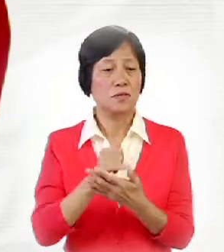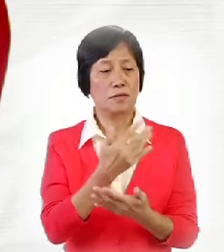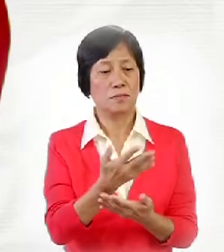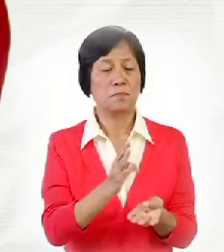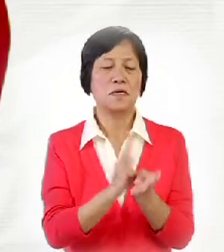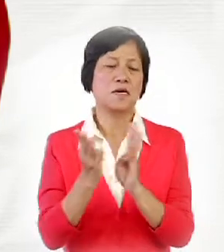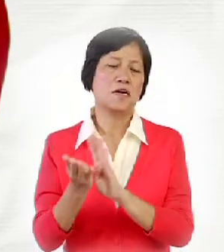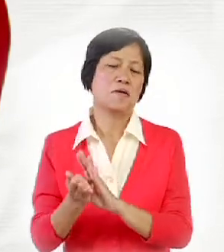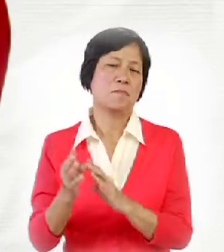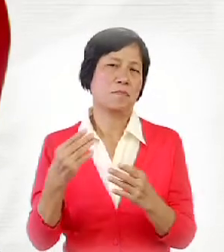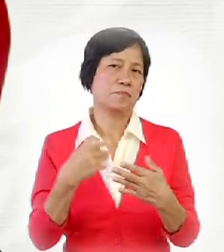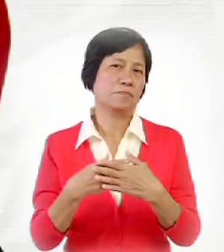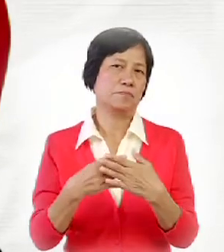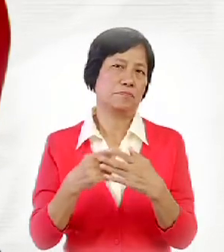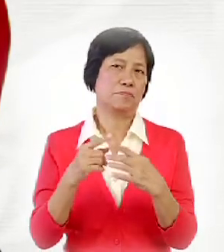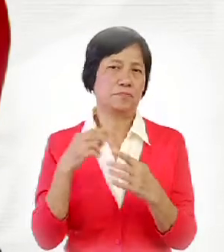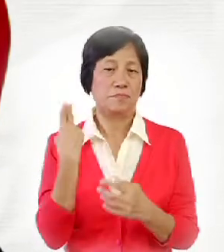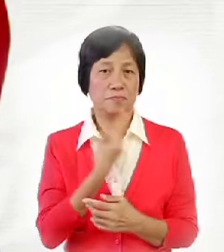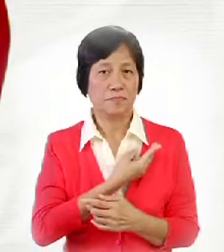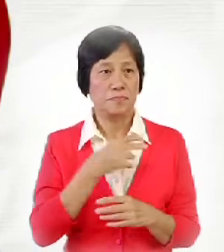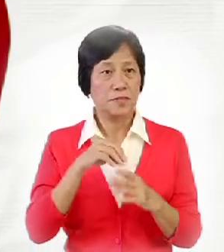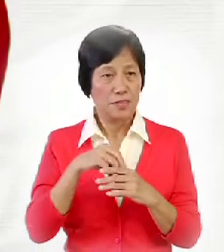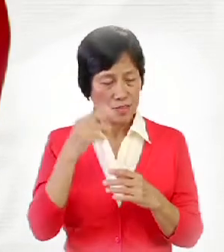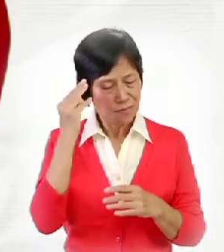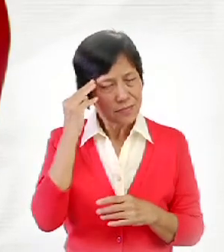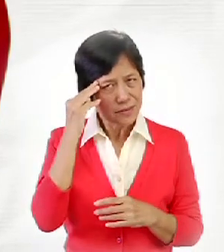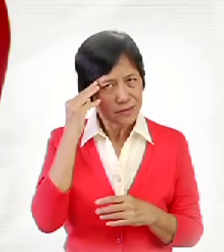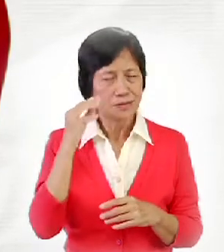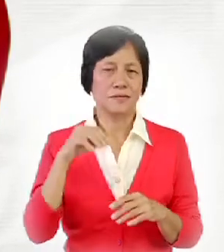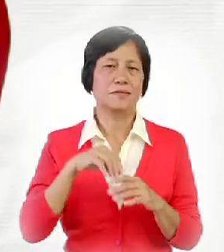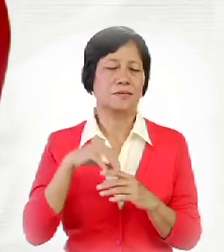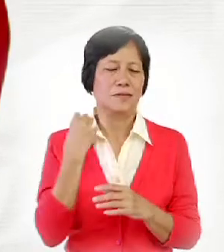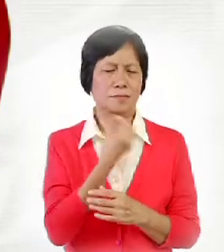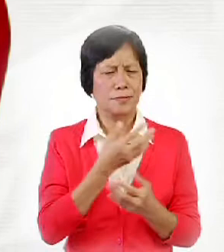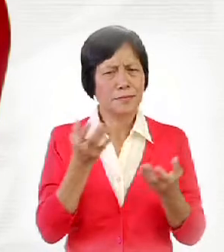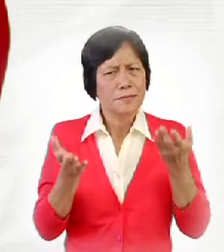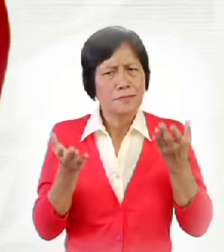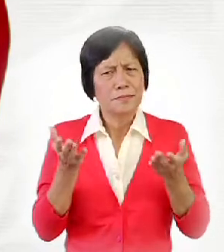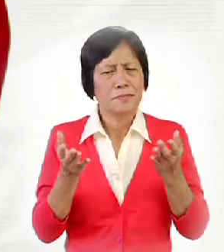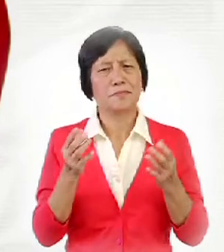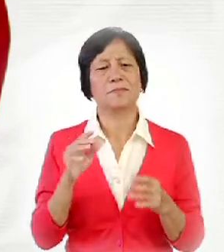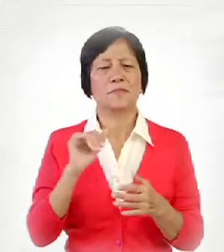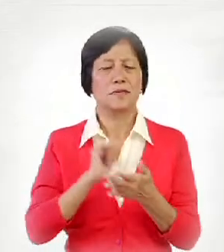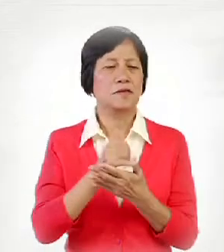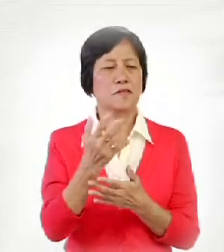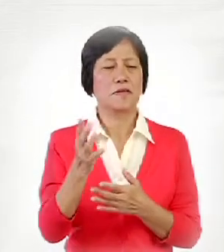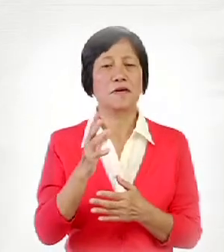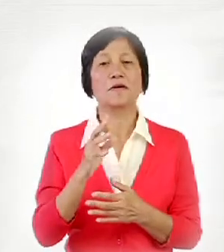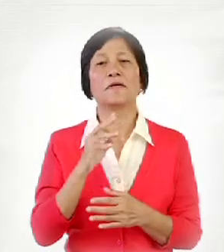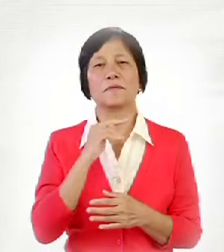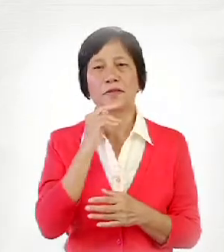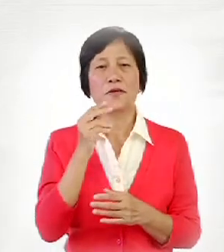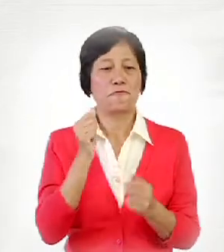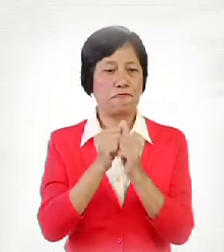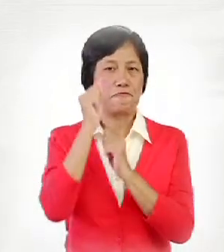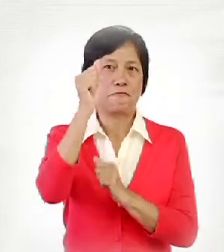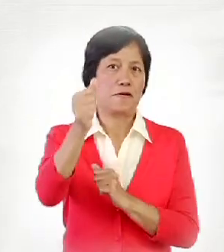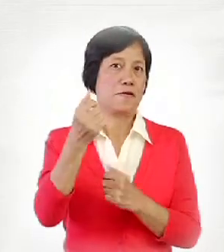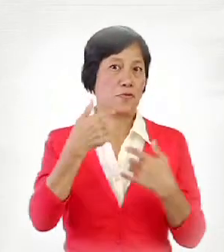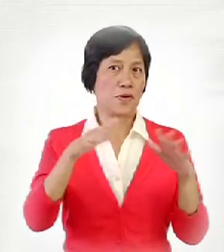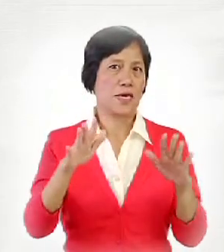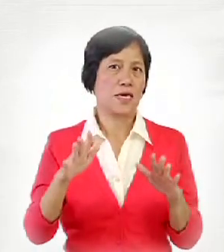to us, in our minds, in our estimation, that they are not far away? The second